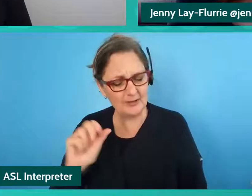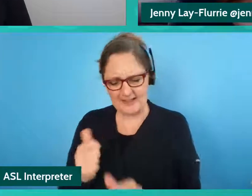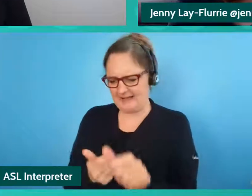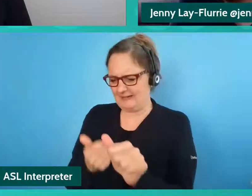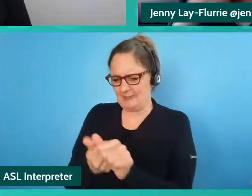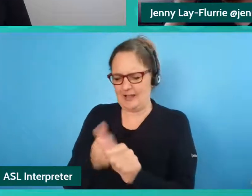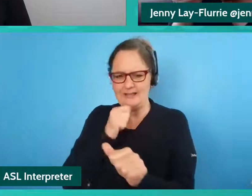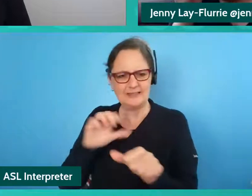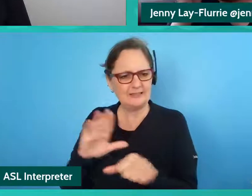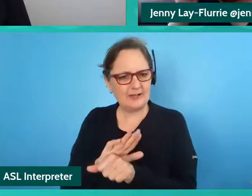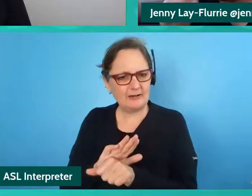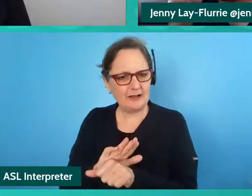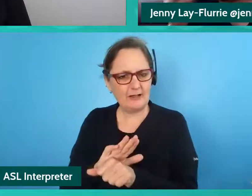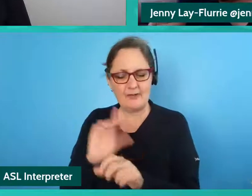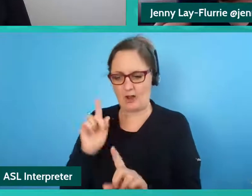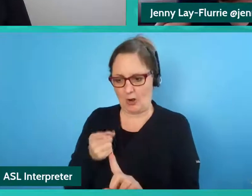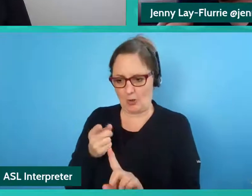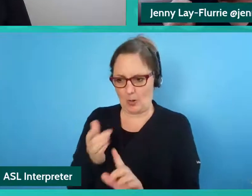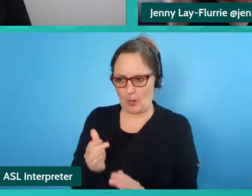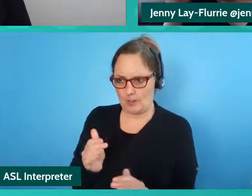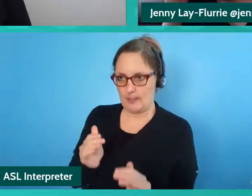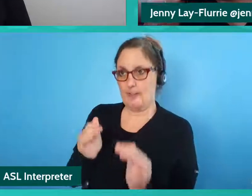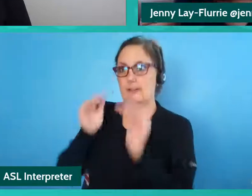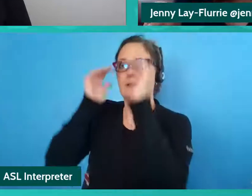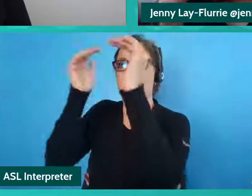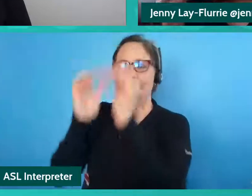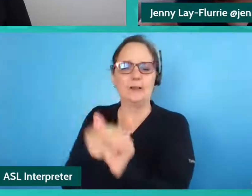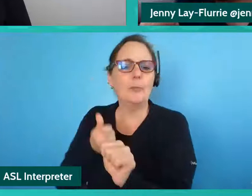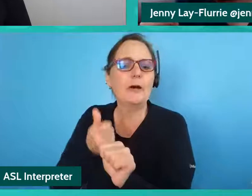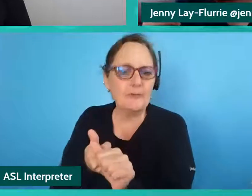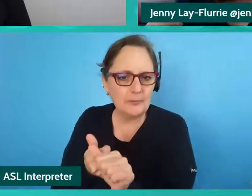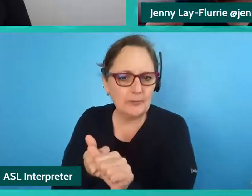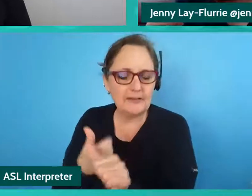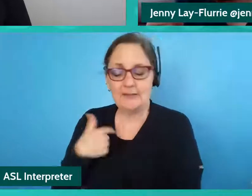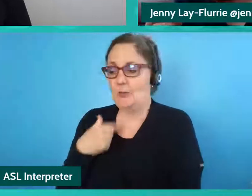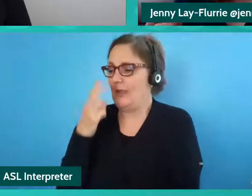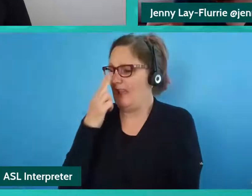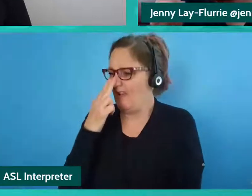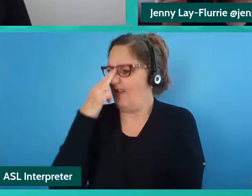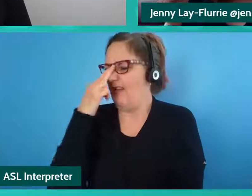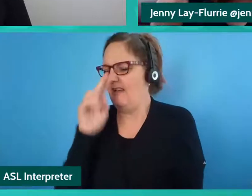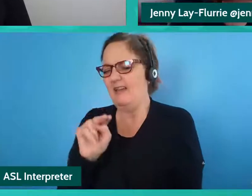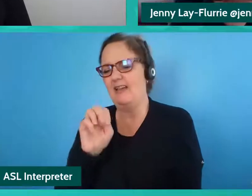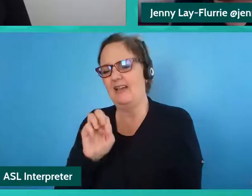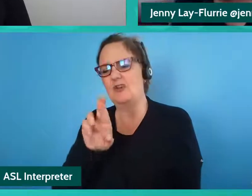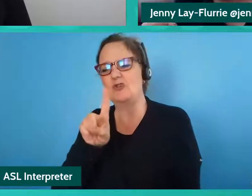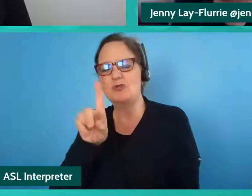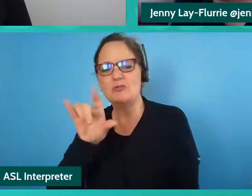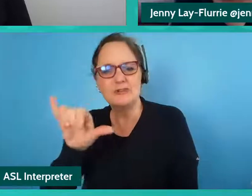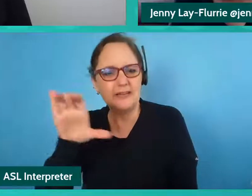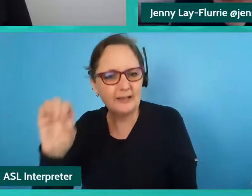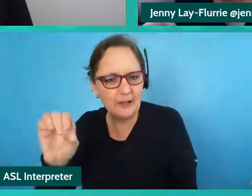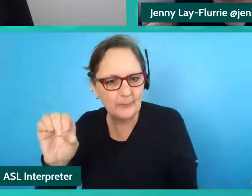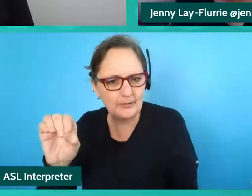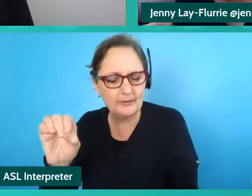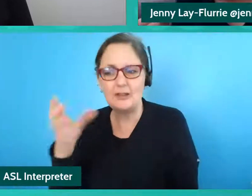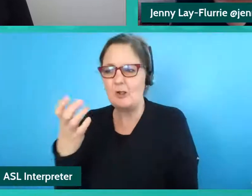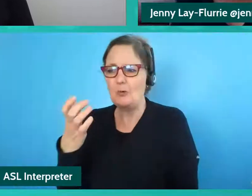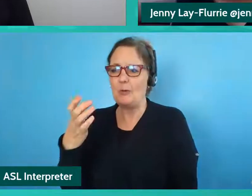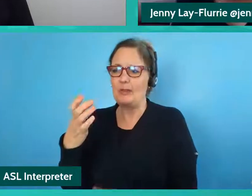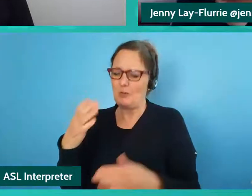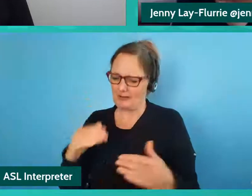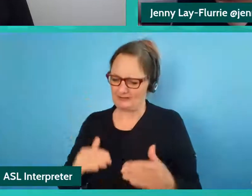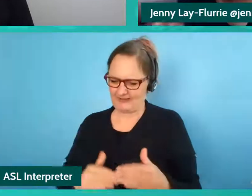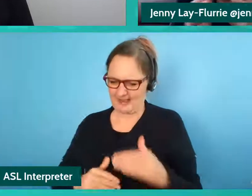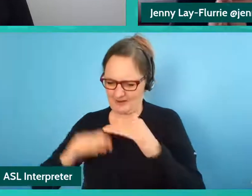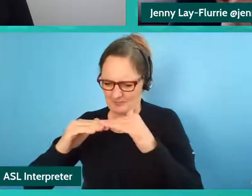than that. We're a nerdy technology company. We want to blow the doors off. And open doors to talent. And that means, well, we